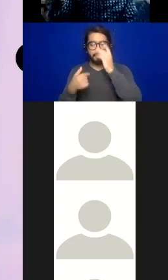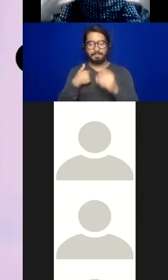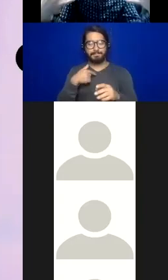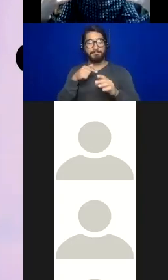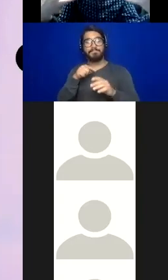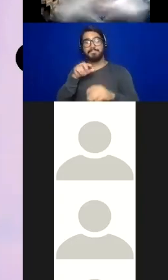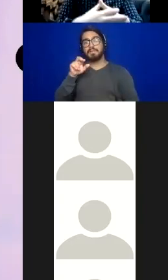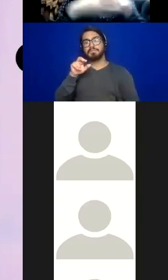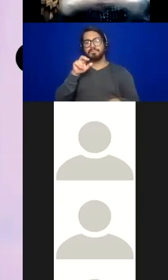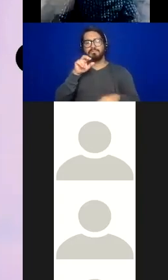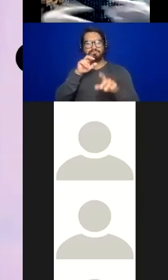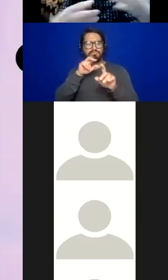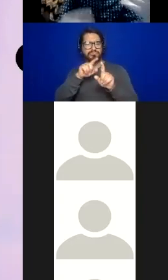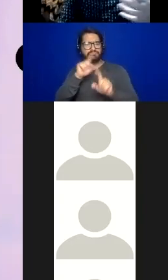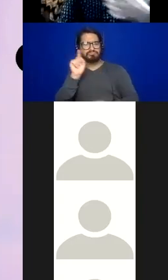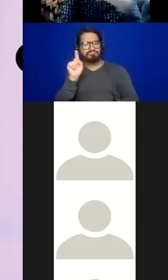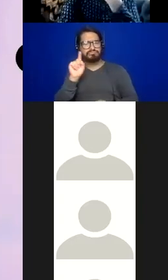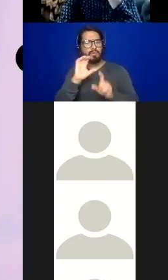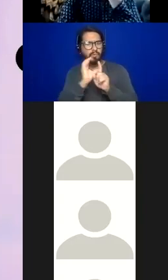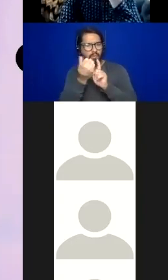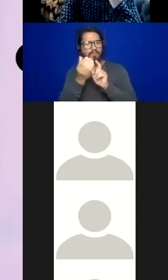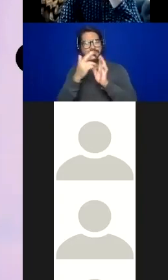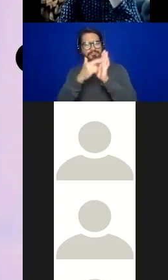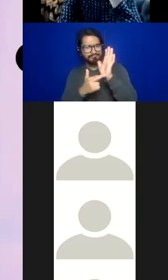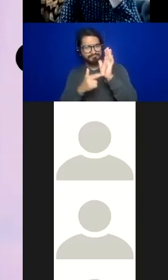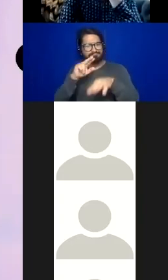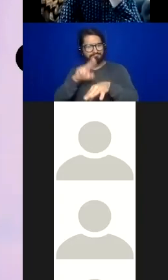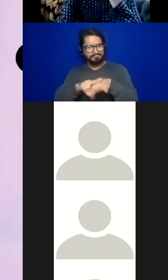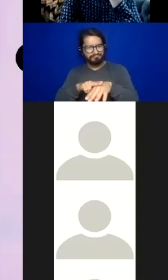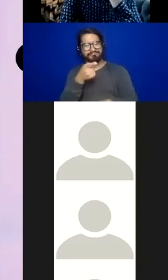is our culture, right? And our cultural norms.